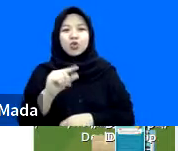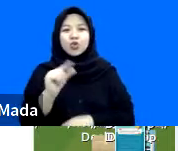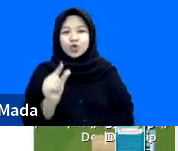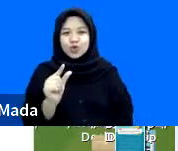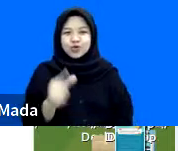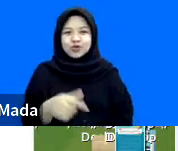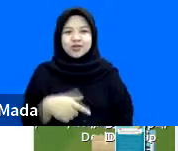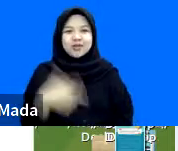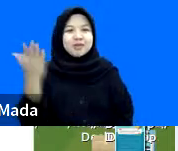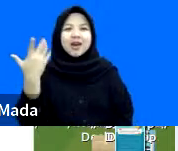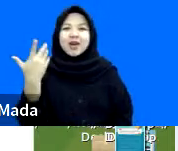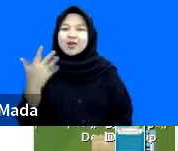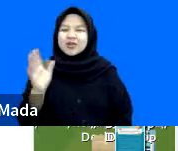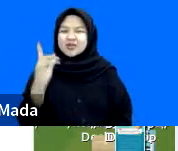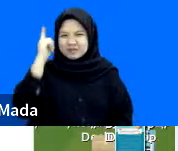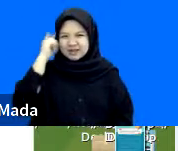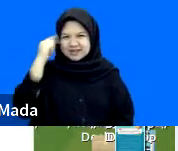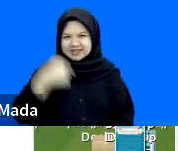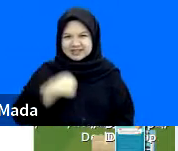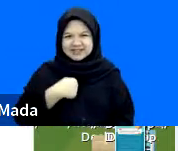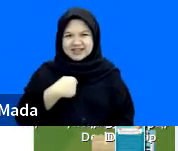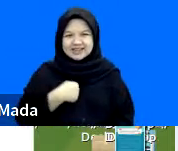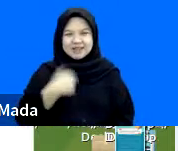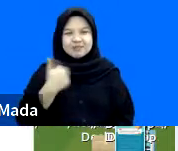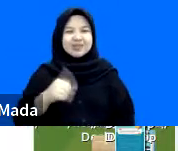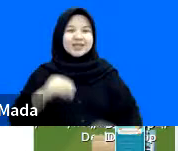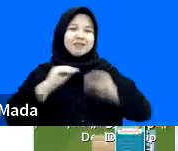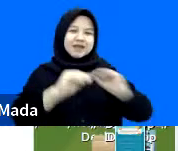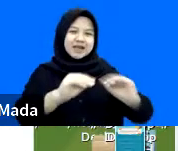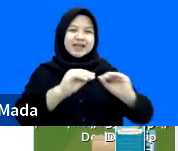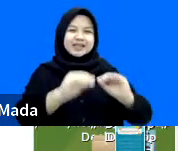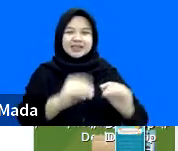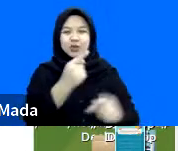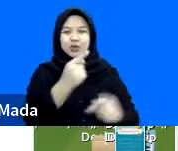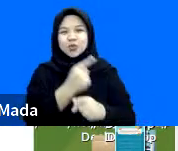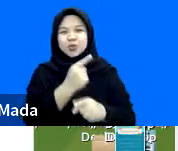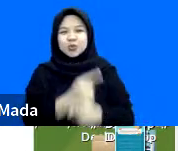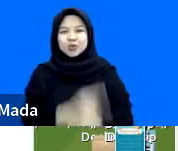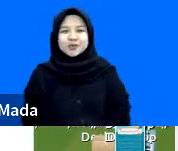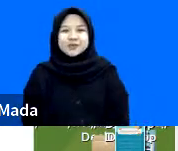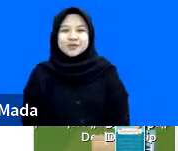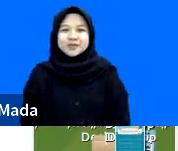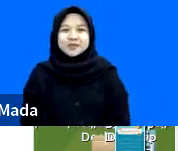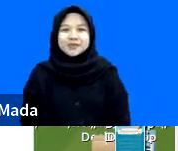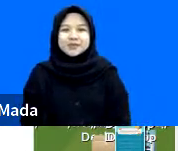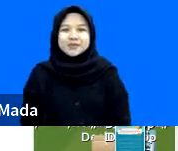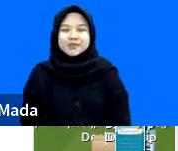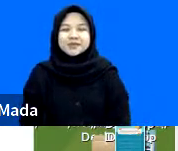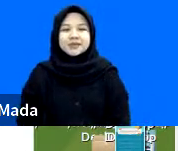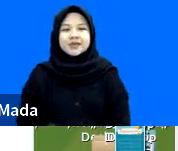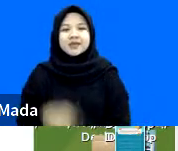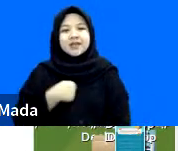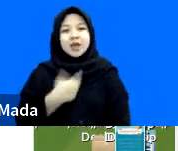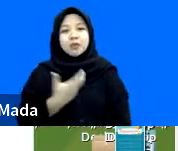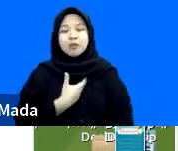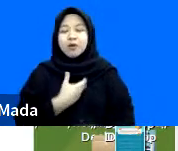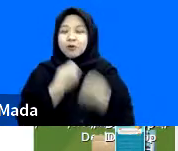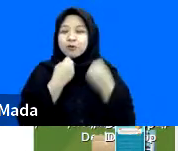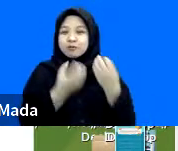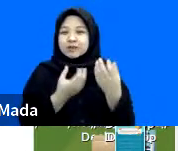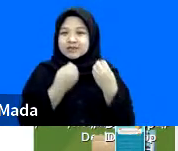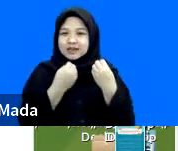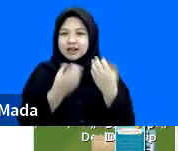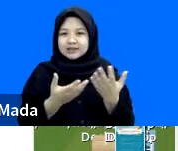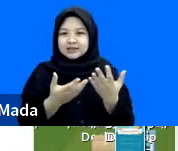just a remark in the lighter vein. I'm going to give a perspective from that of a teacher. What we